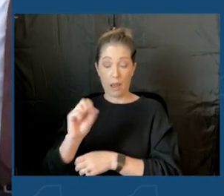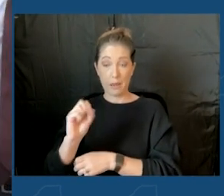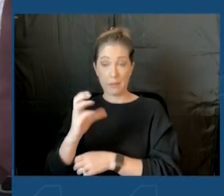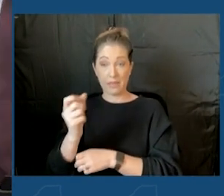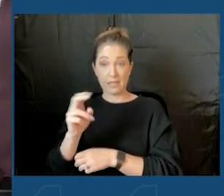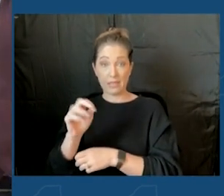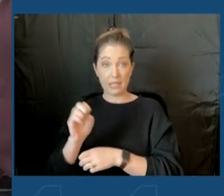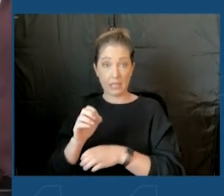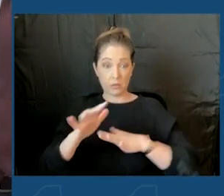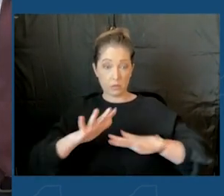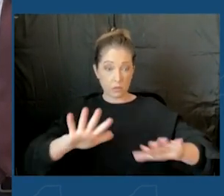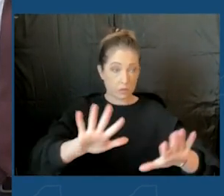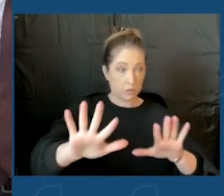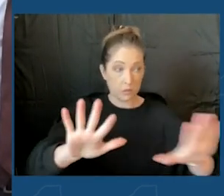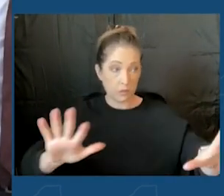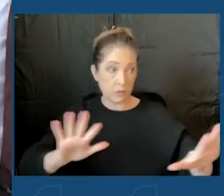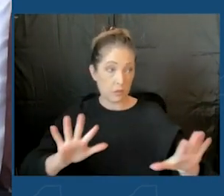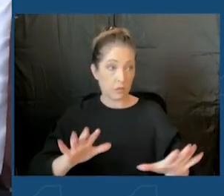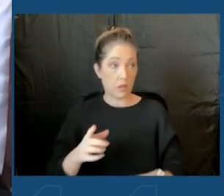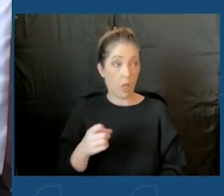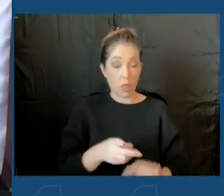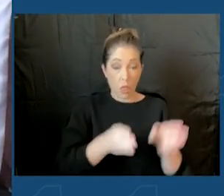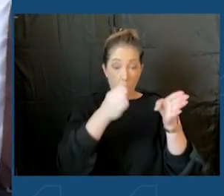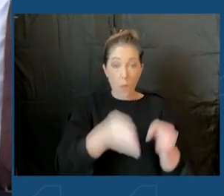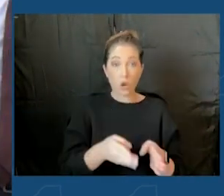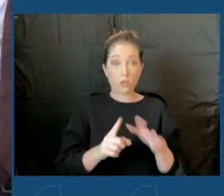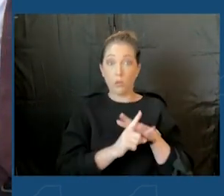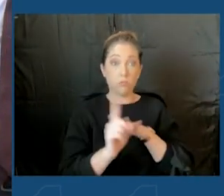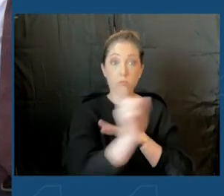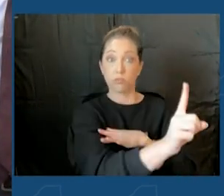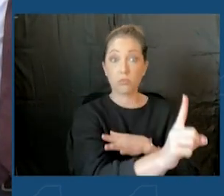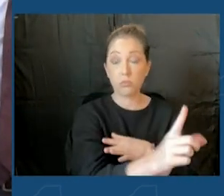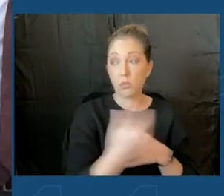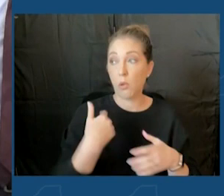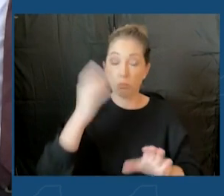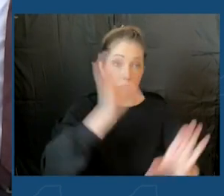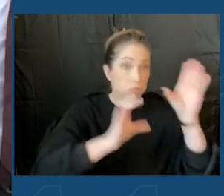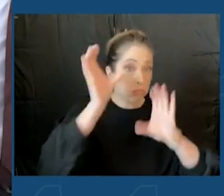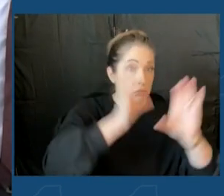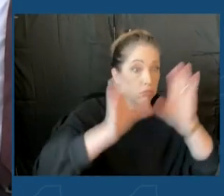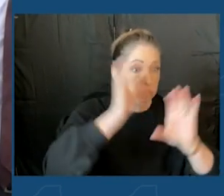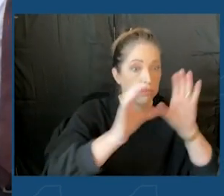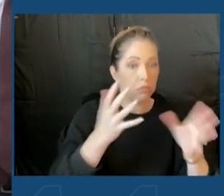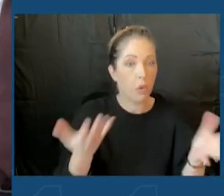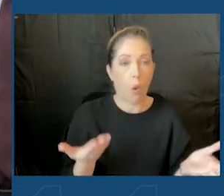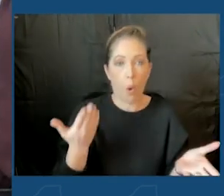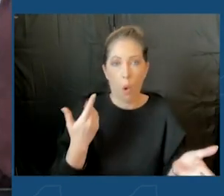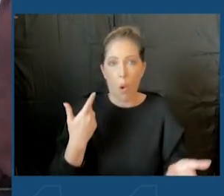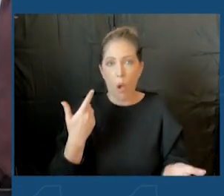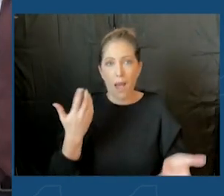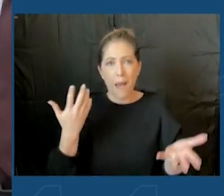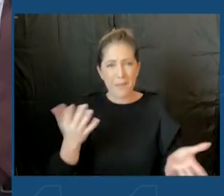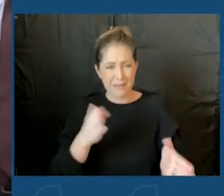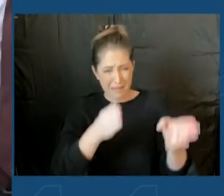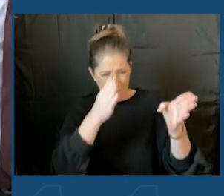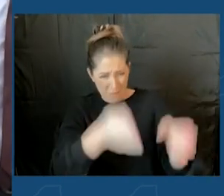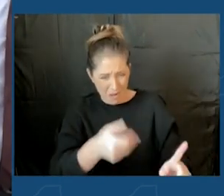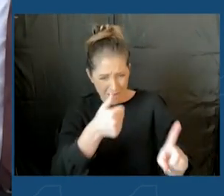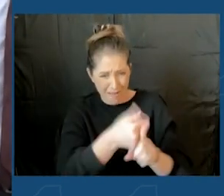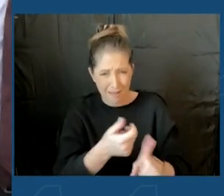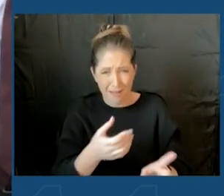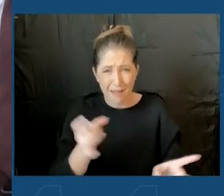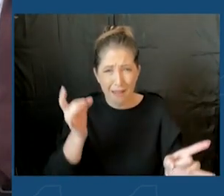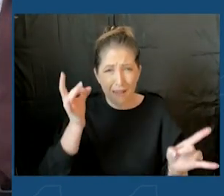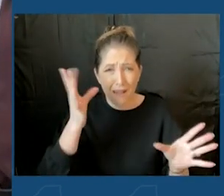else he was capable of doing when you have a heart so depraved that you would shoot children on their way to school, children that I spent